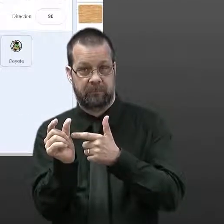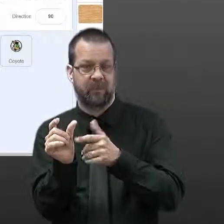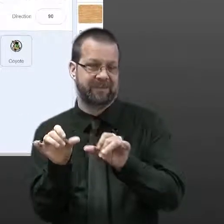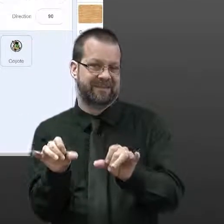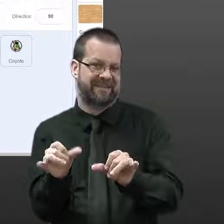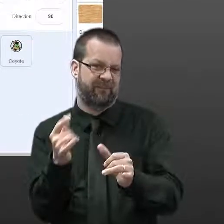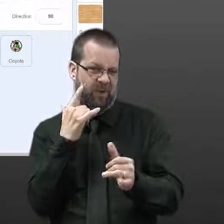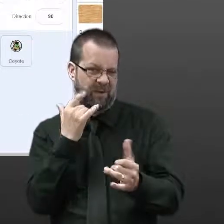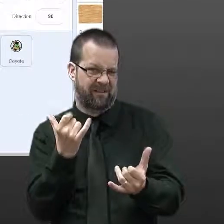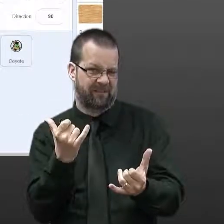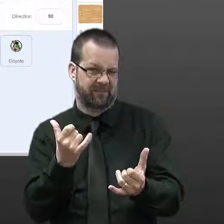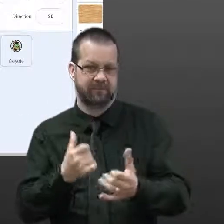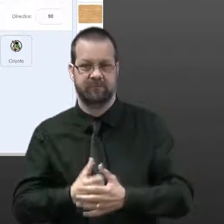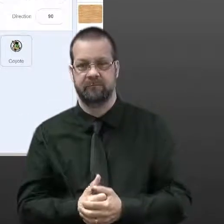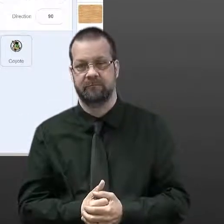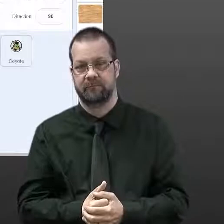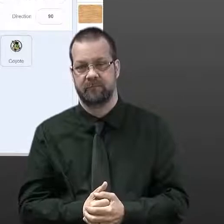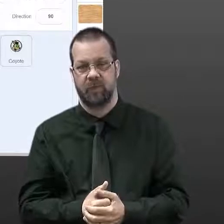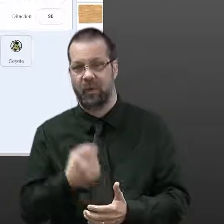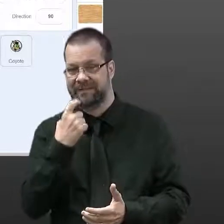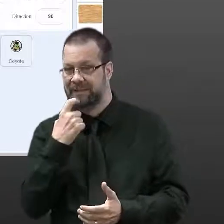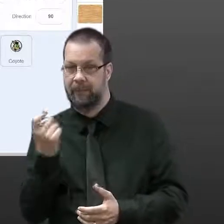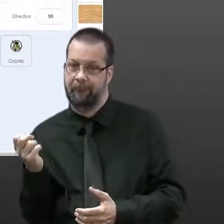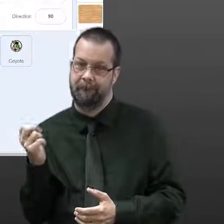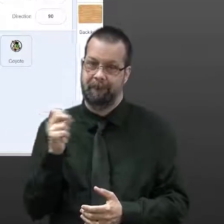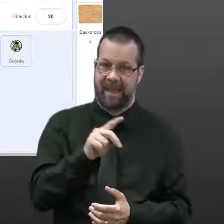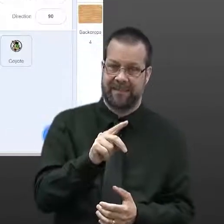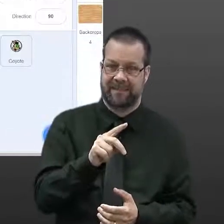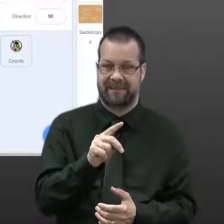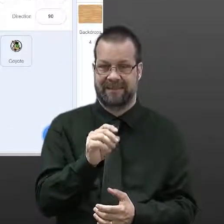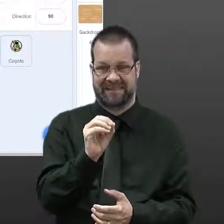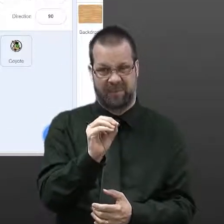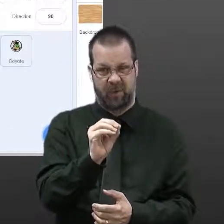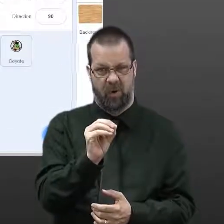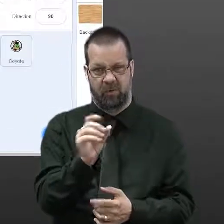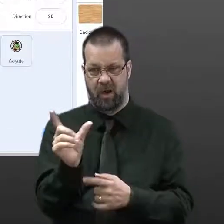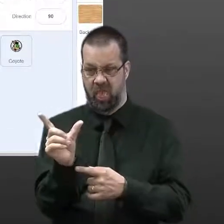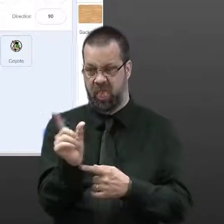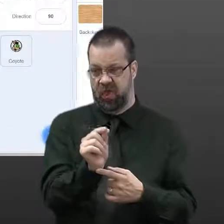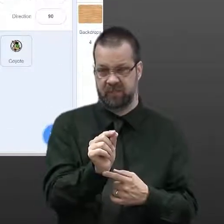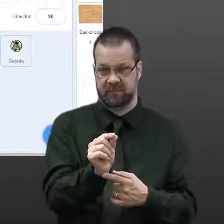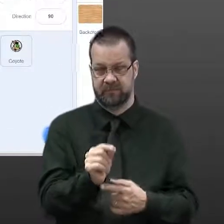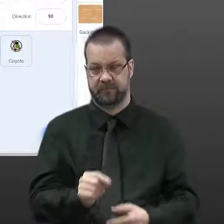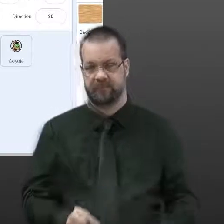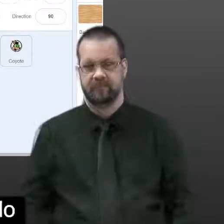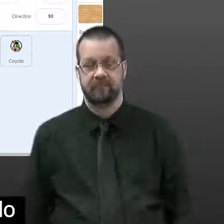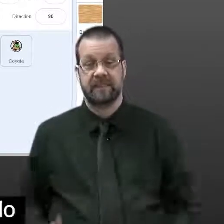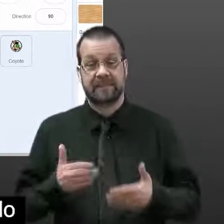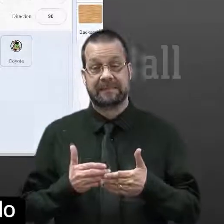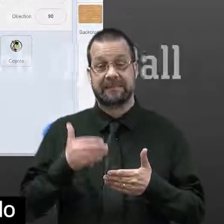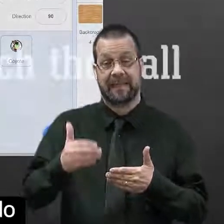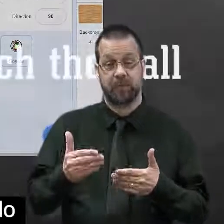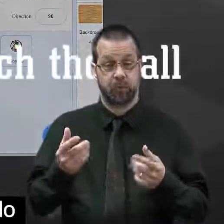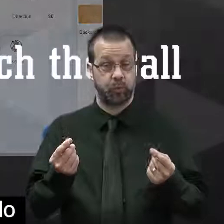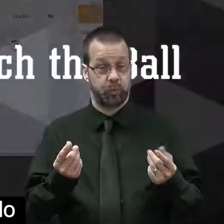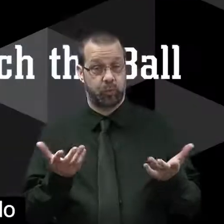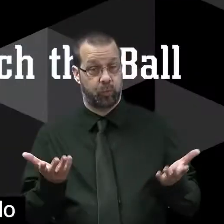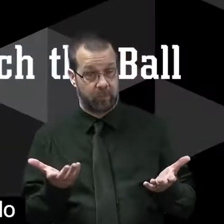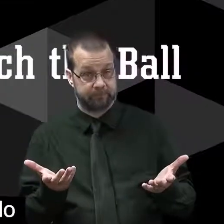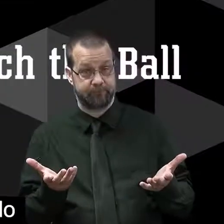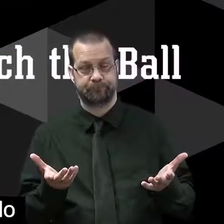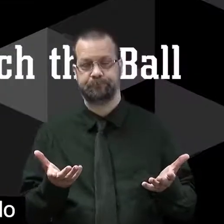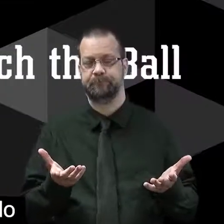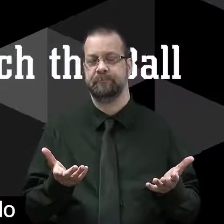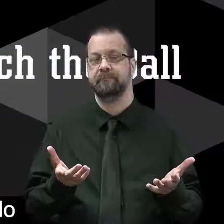but your power will stay for right now. We haven't told it to go back to 0 yet. So the next thing that we're going to